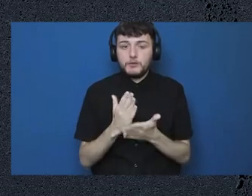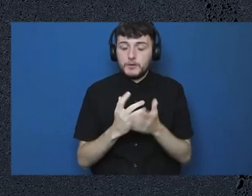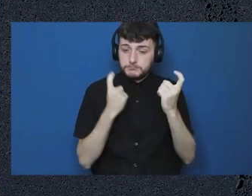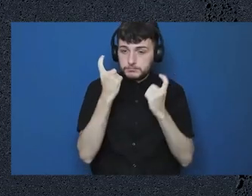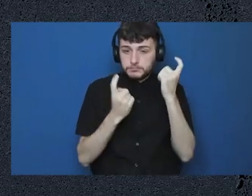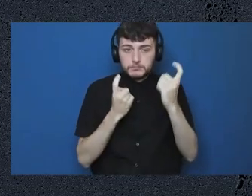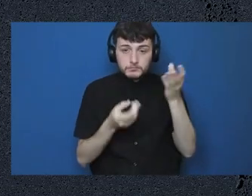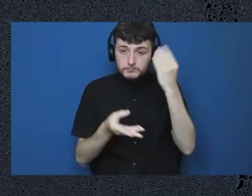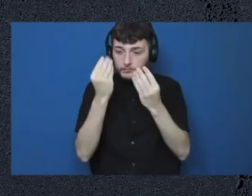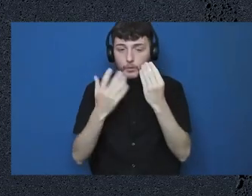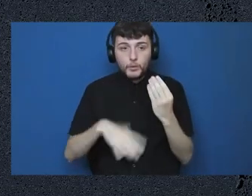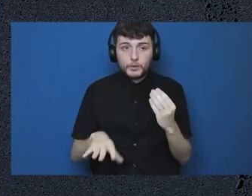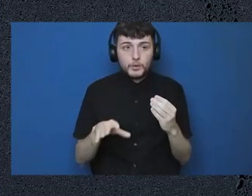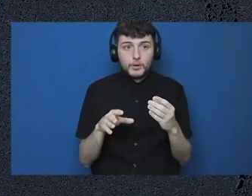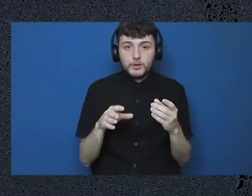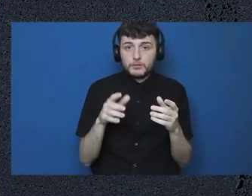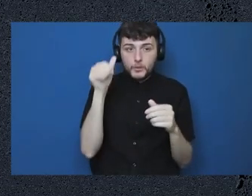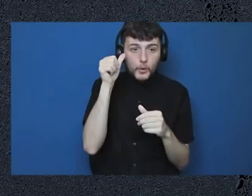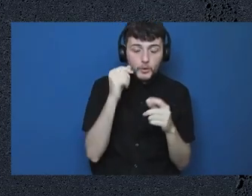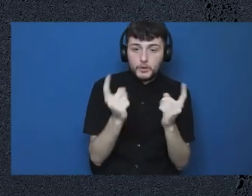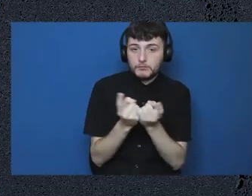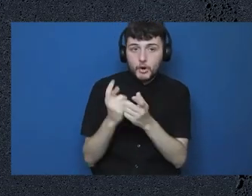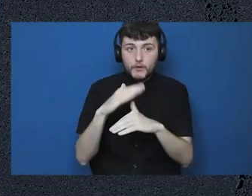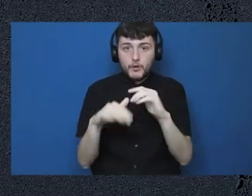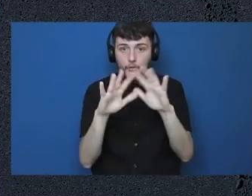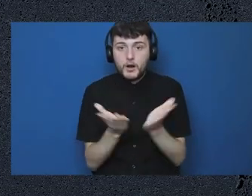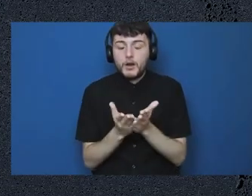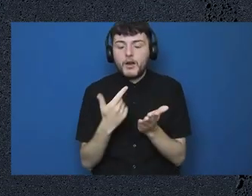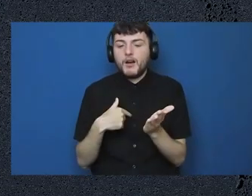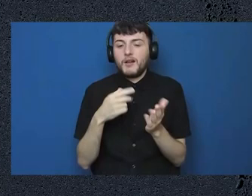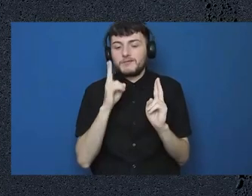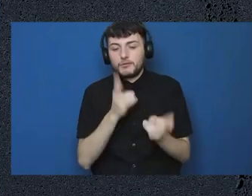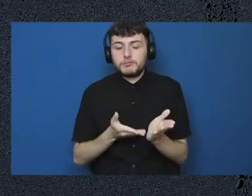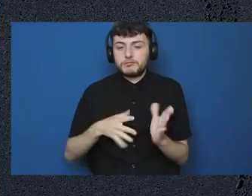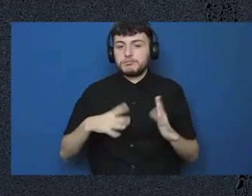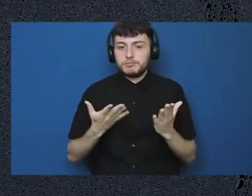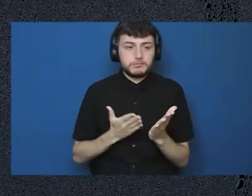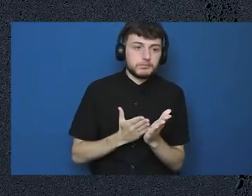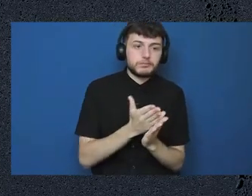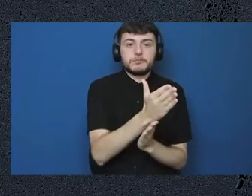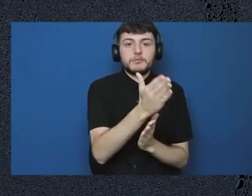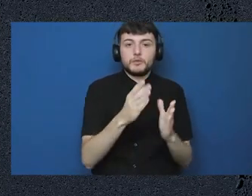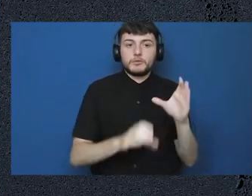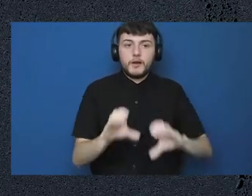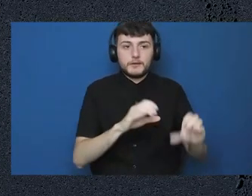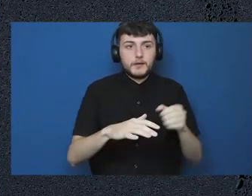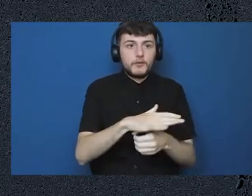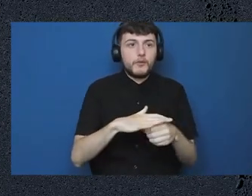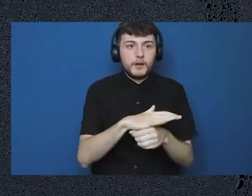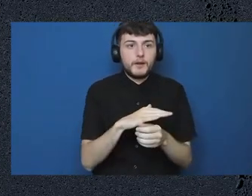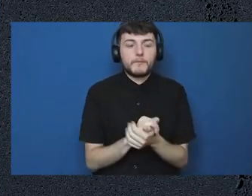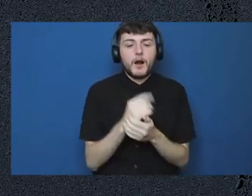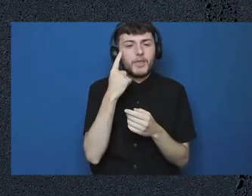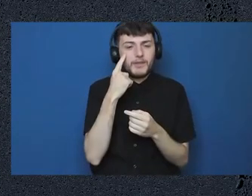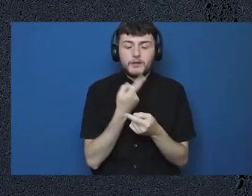I think, to science. And I think we forget the curiosity and the creativity that comes with science, that is so much a core part of